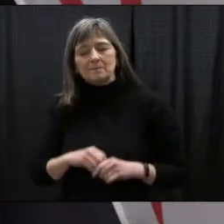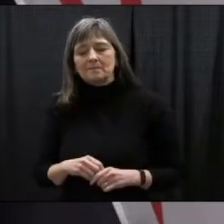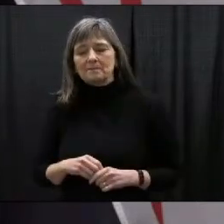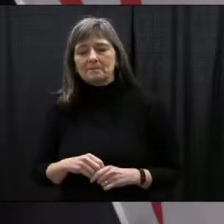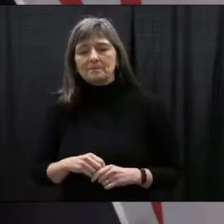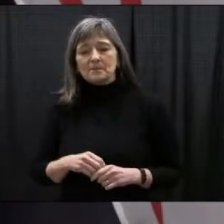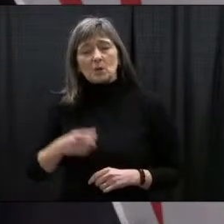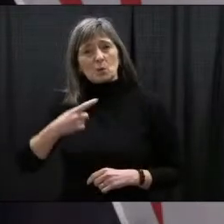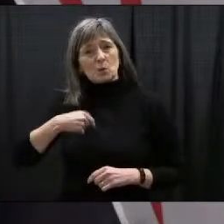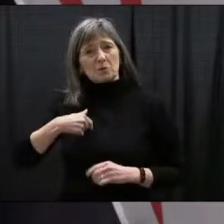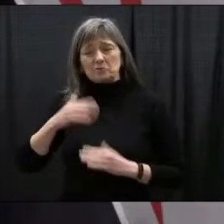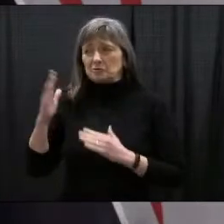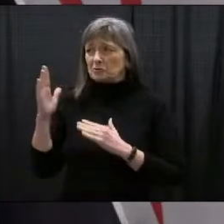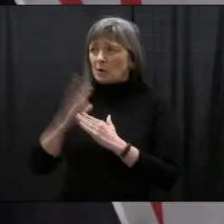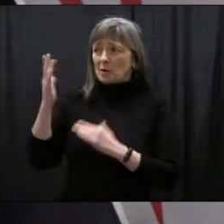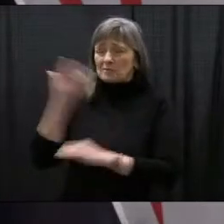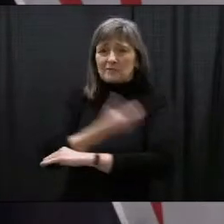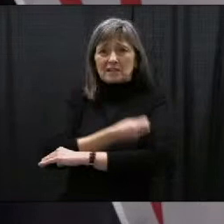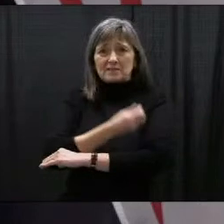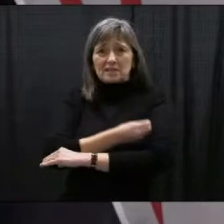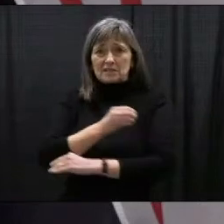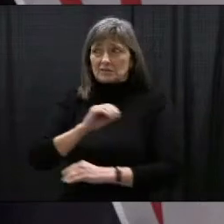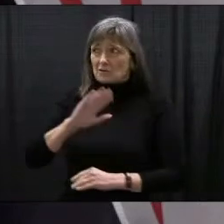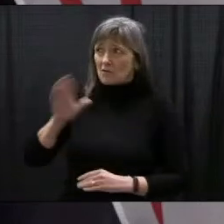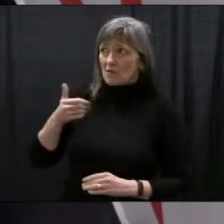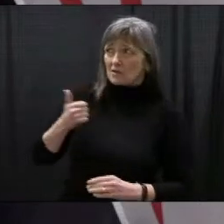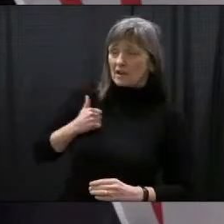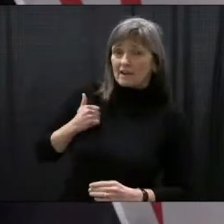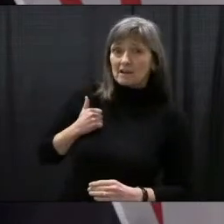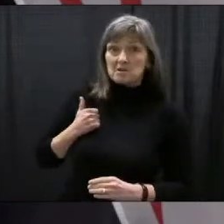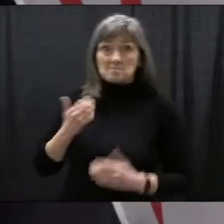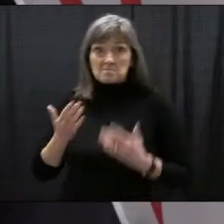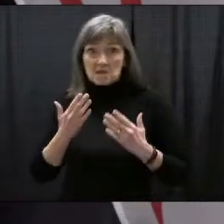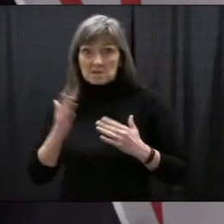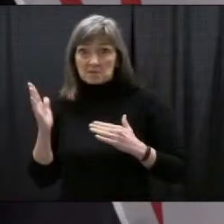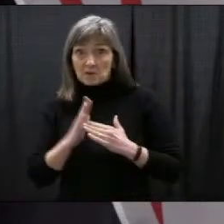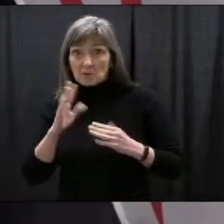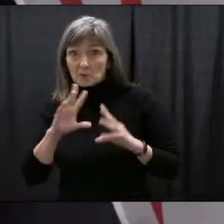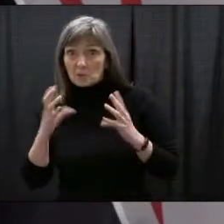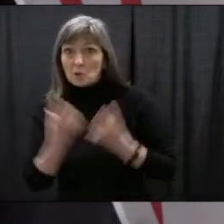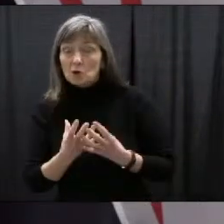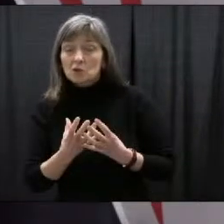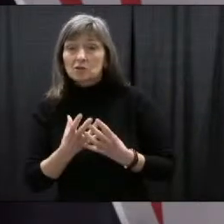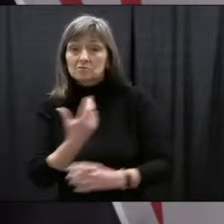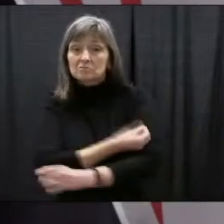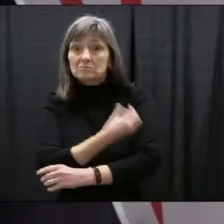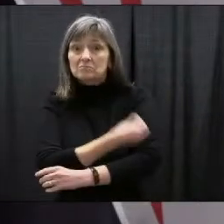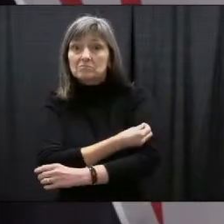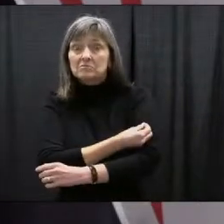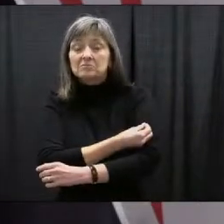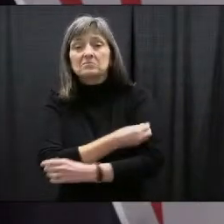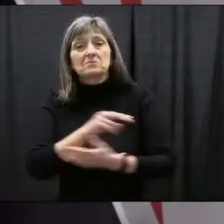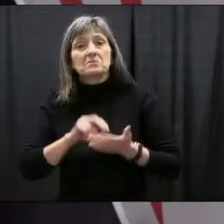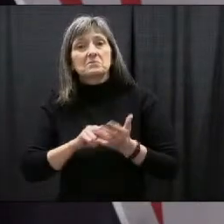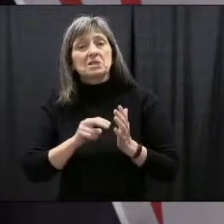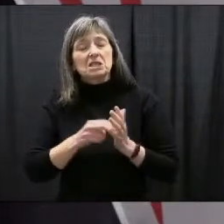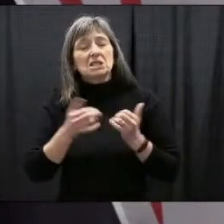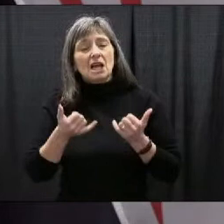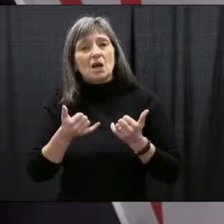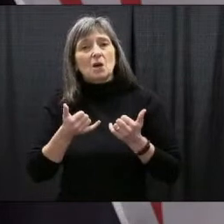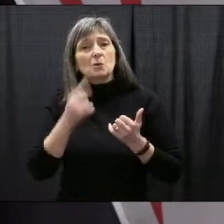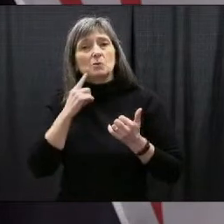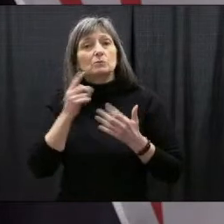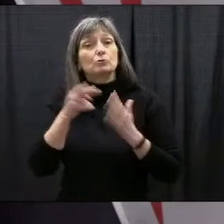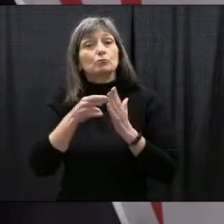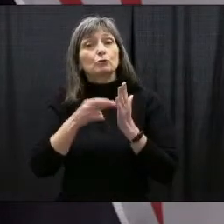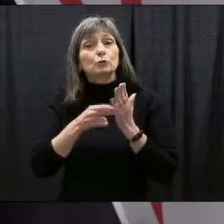highest vaccination rates in the country, maybe even the world, we are on the verge of easing restrictions even further.